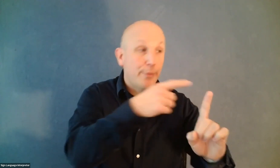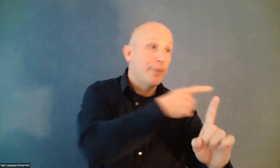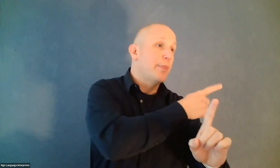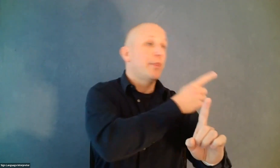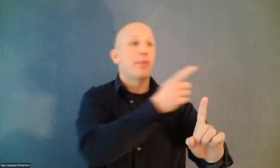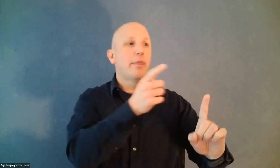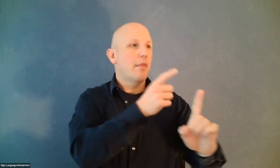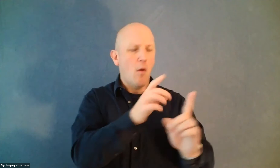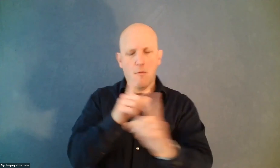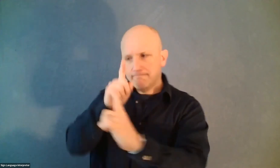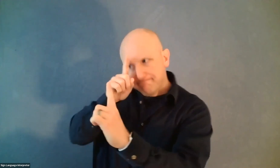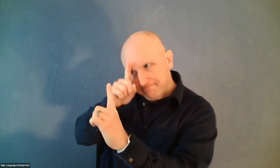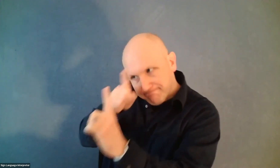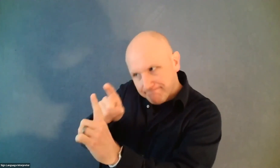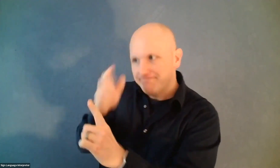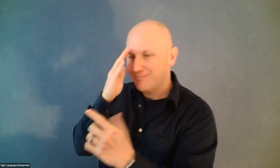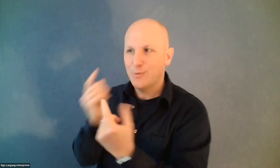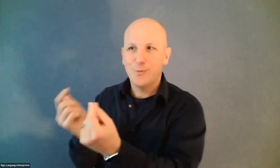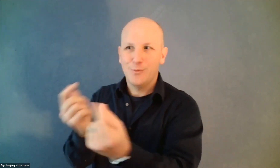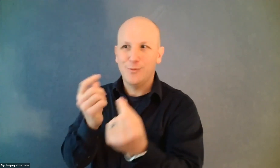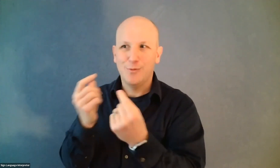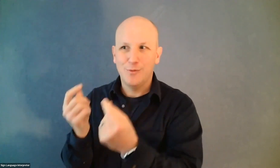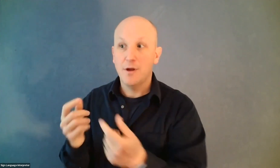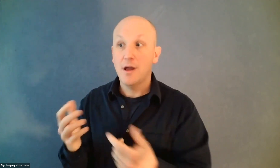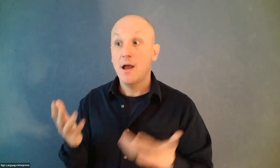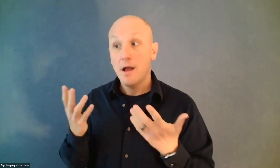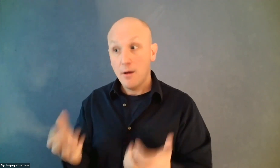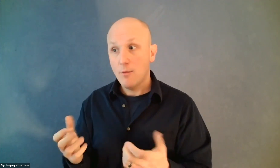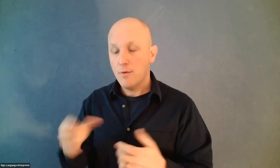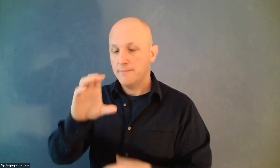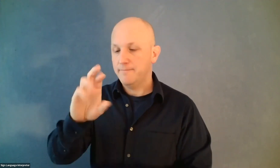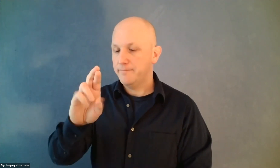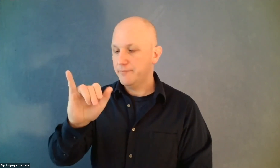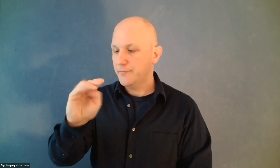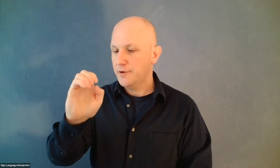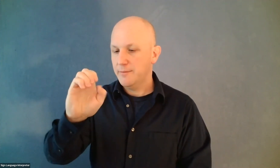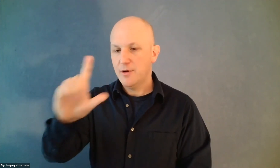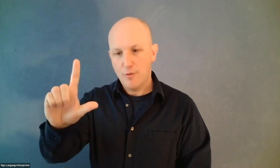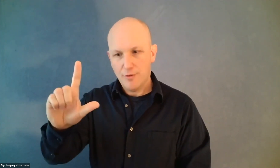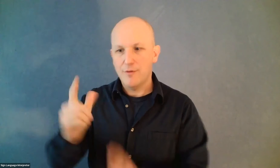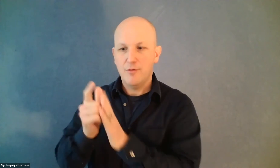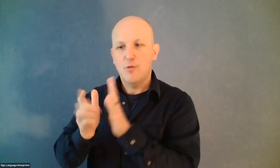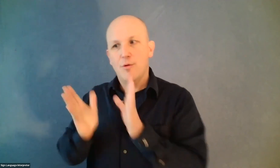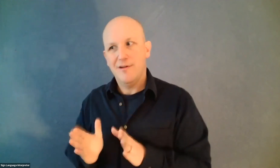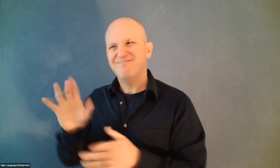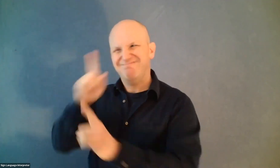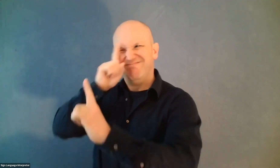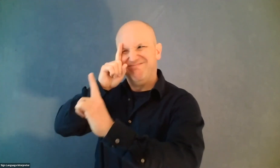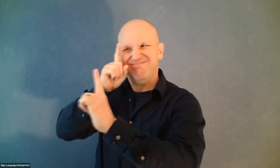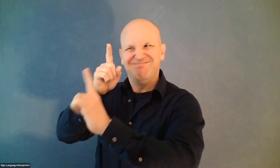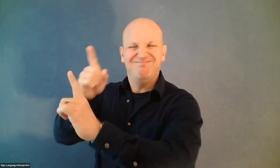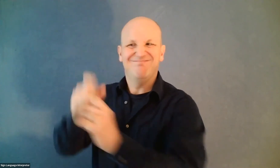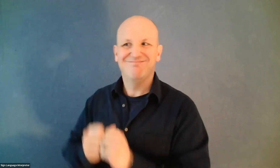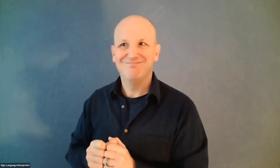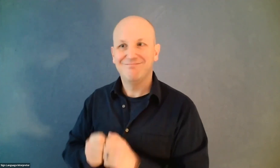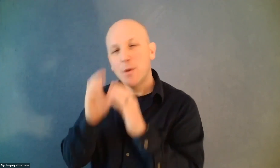I want to be a criminal not defense attorney, but a criminal lawyer one day. And hopefully, just make a